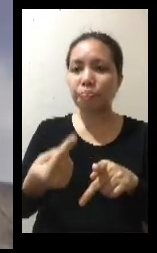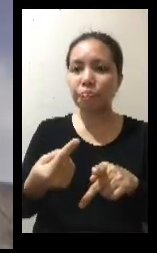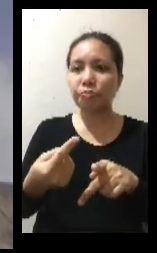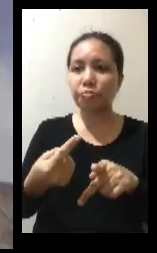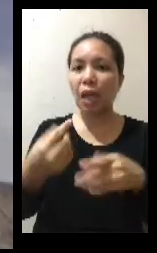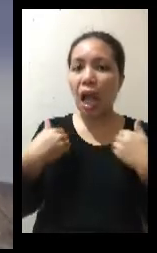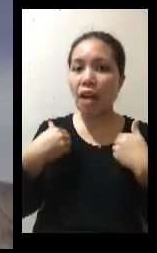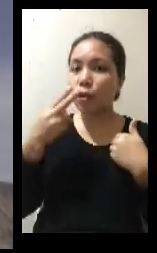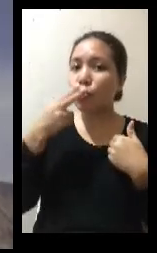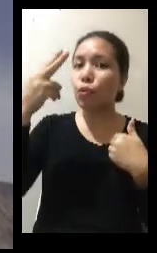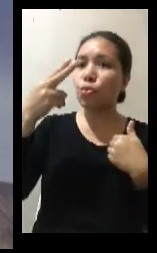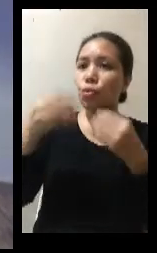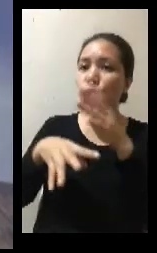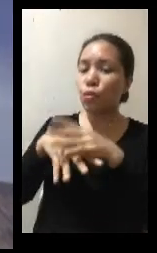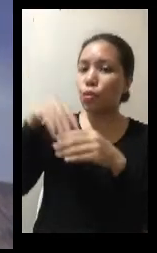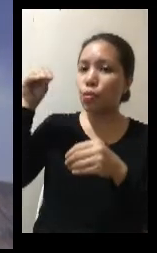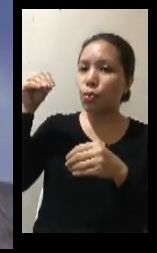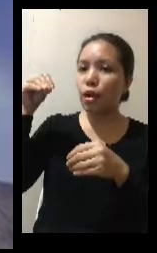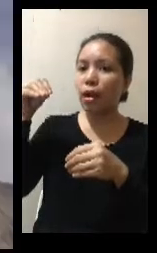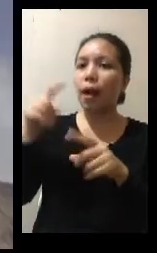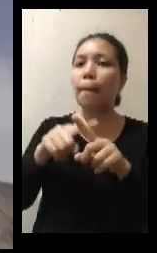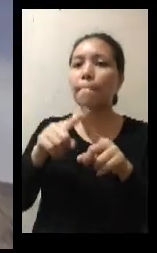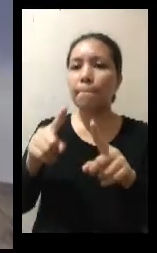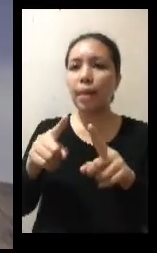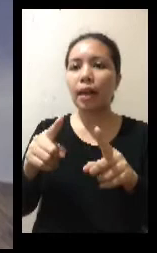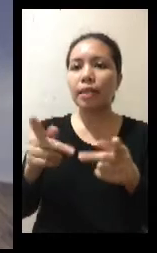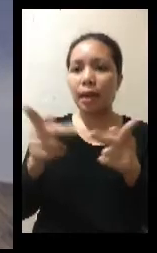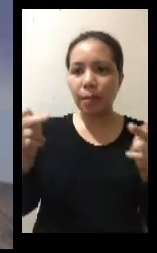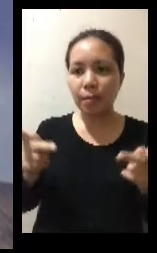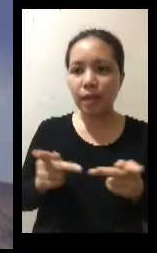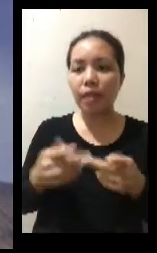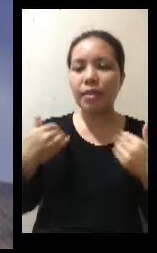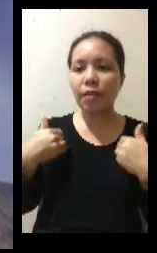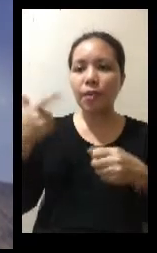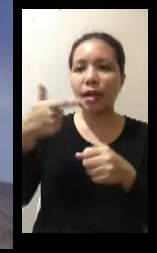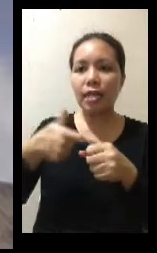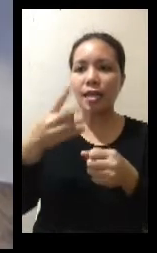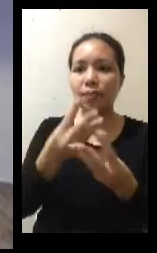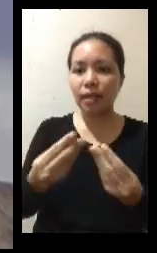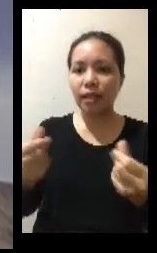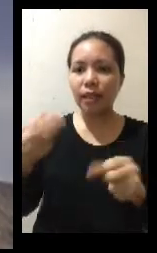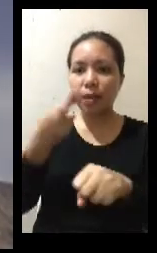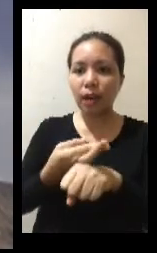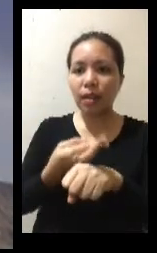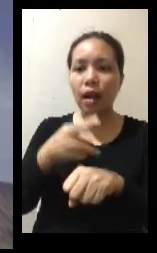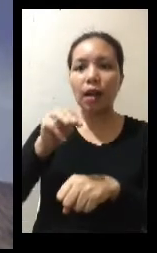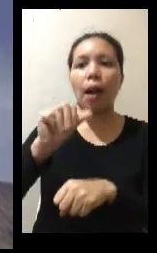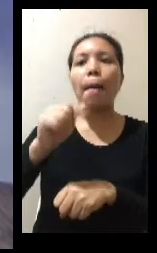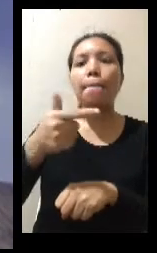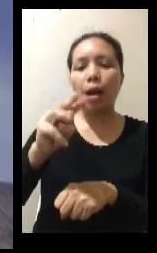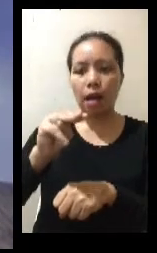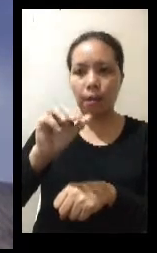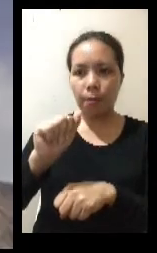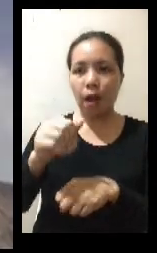Most people think of a steep mountain with smoke coming out. In fact, a volcano is any place where gases and melted